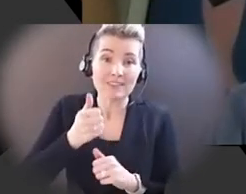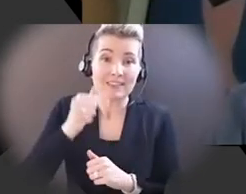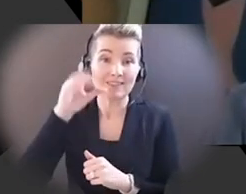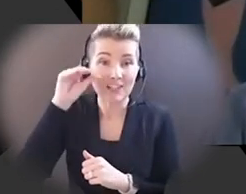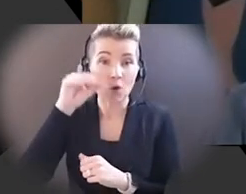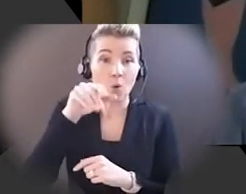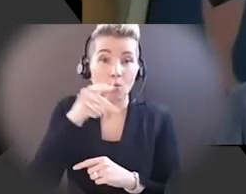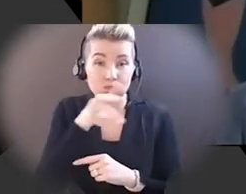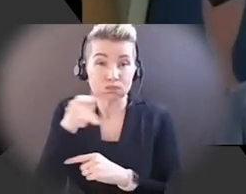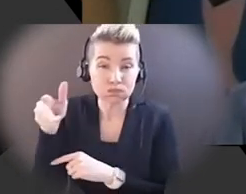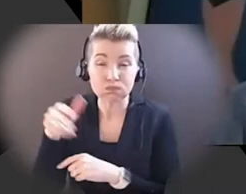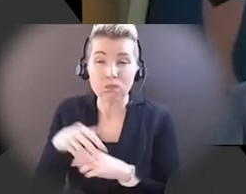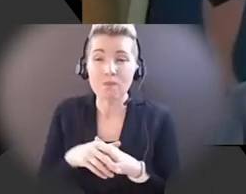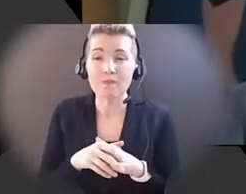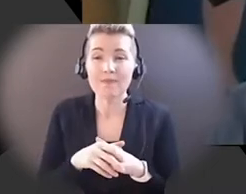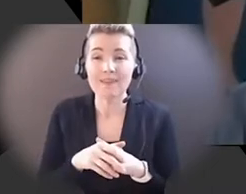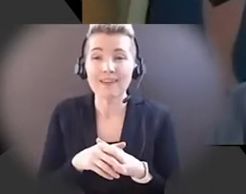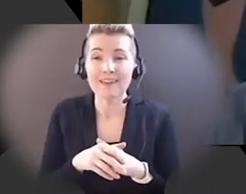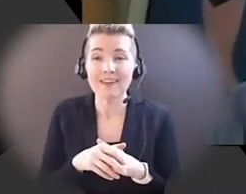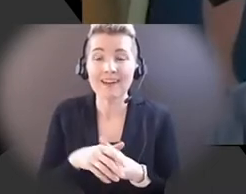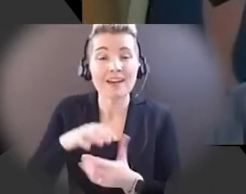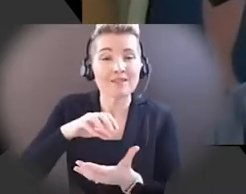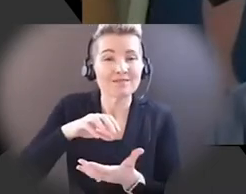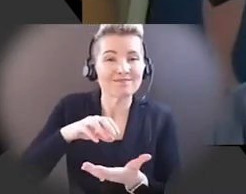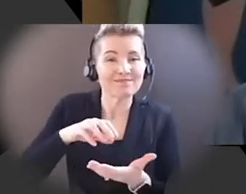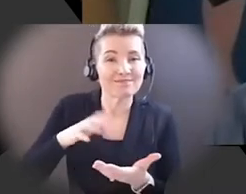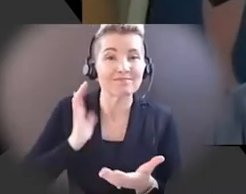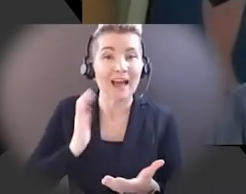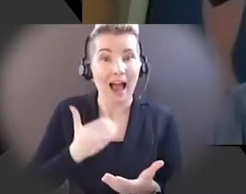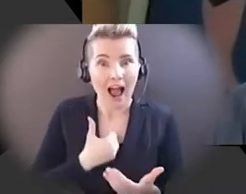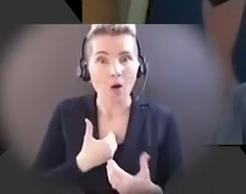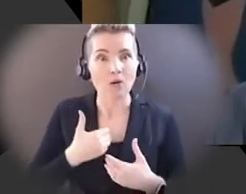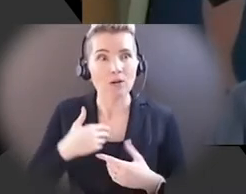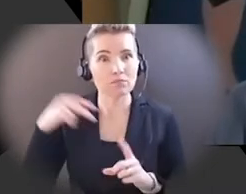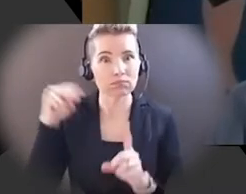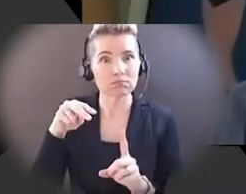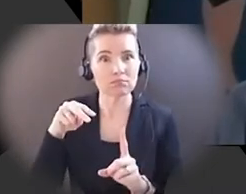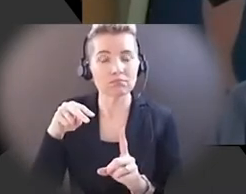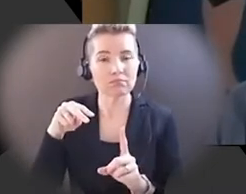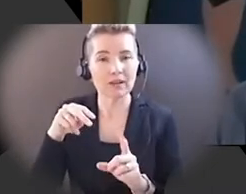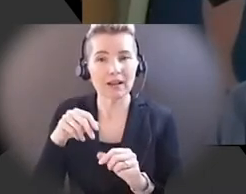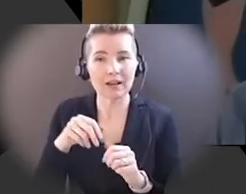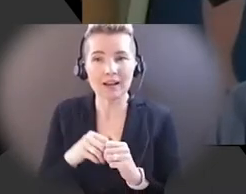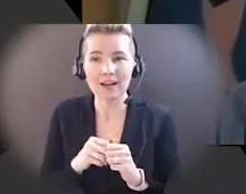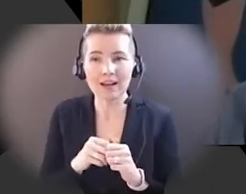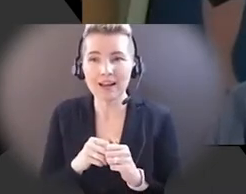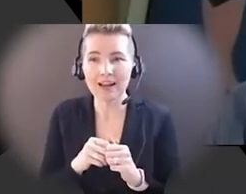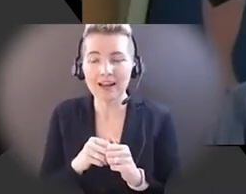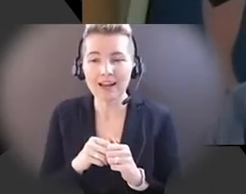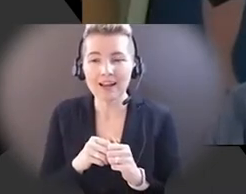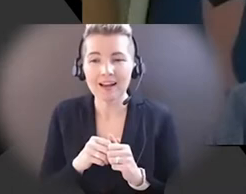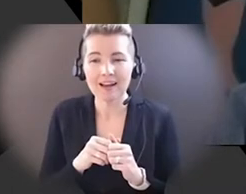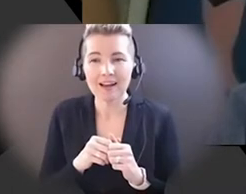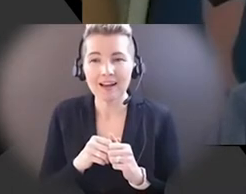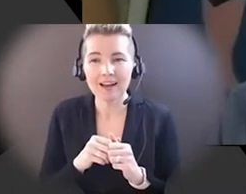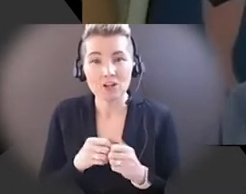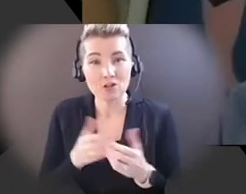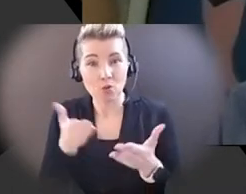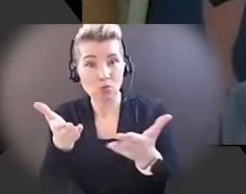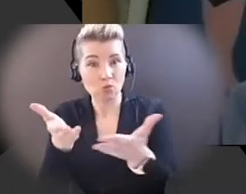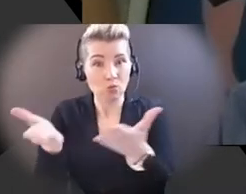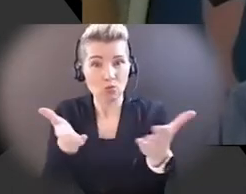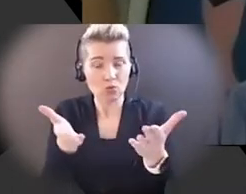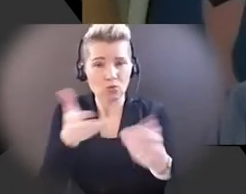the documentation of history, coming from our own voices. So I'm wondering about, as filmmakers and